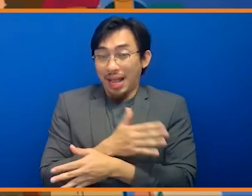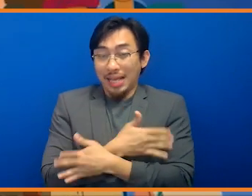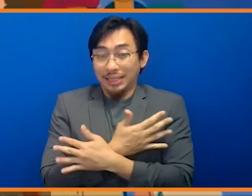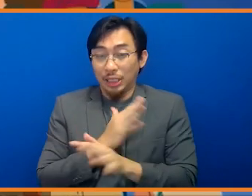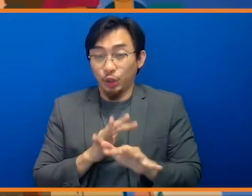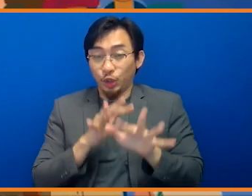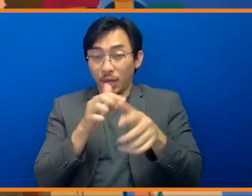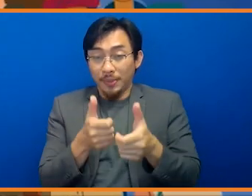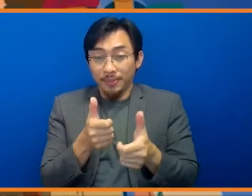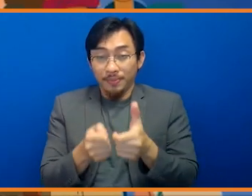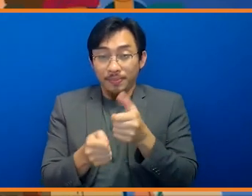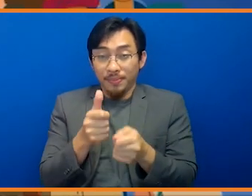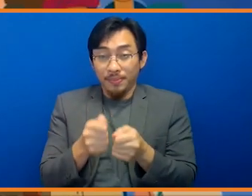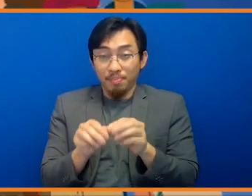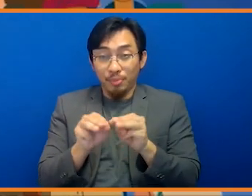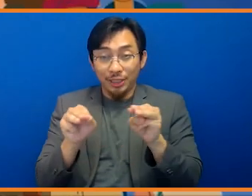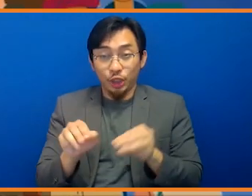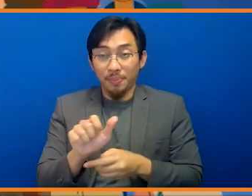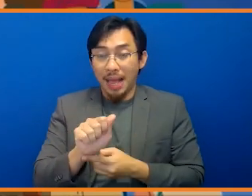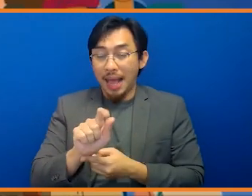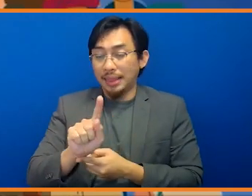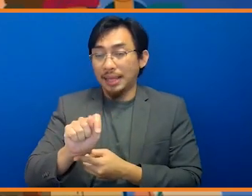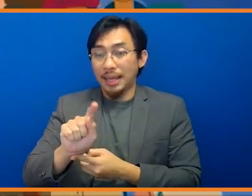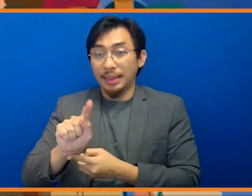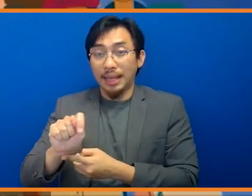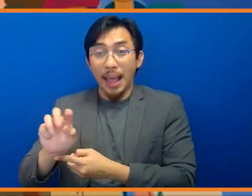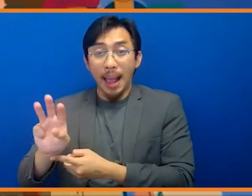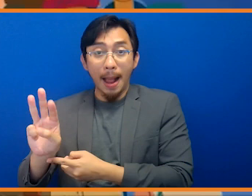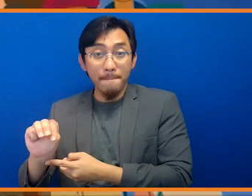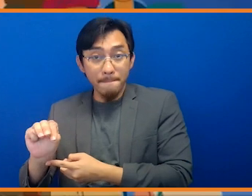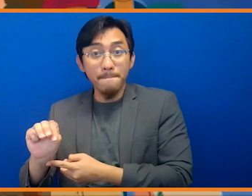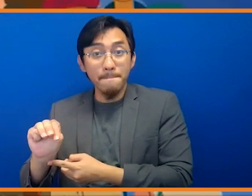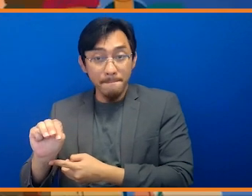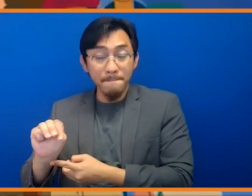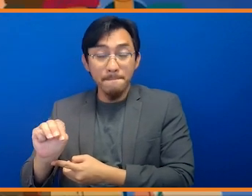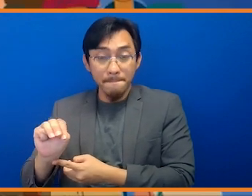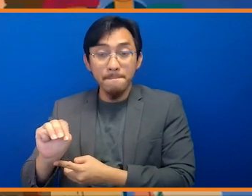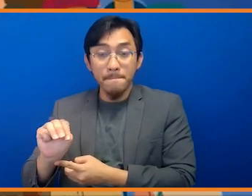Aceh Tsunami Mobile Museum, ATTM.